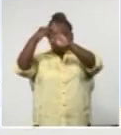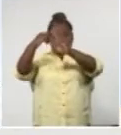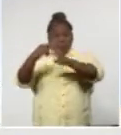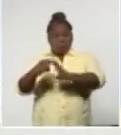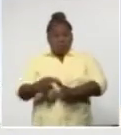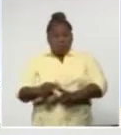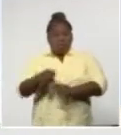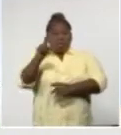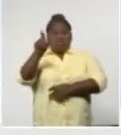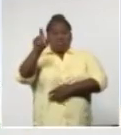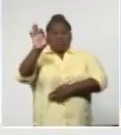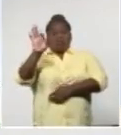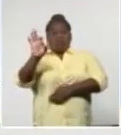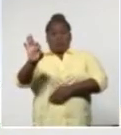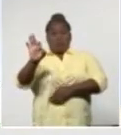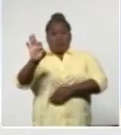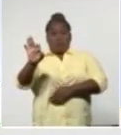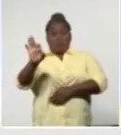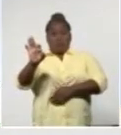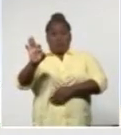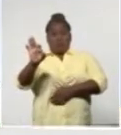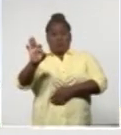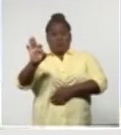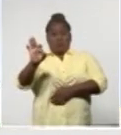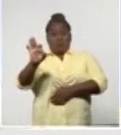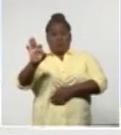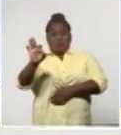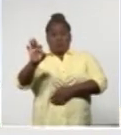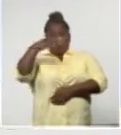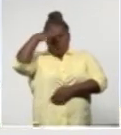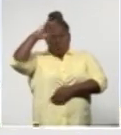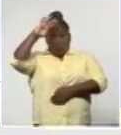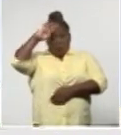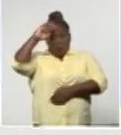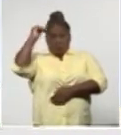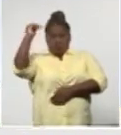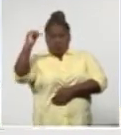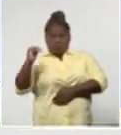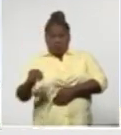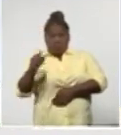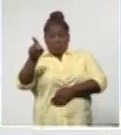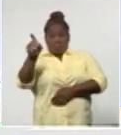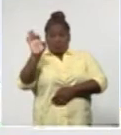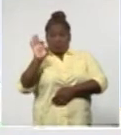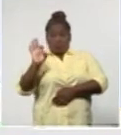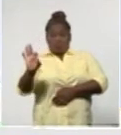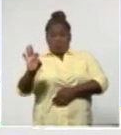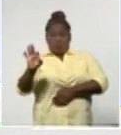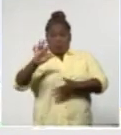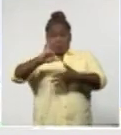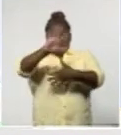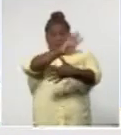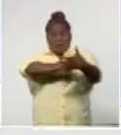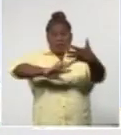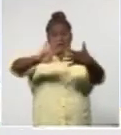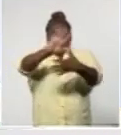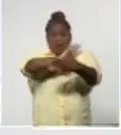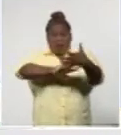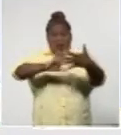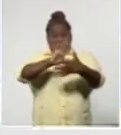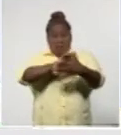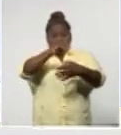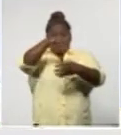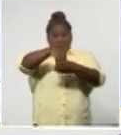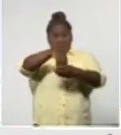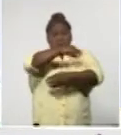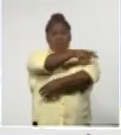3.67, and Cuba remains in the 18th place in the indicator in the region of the